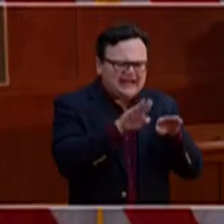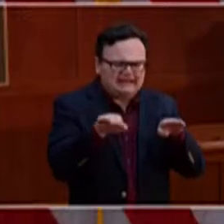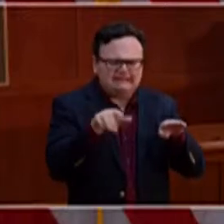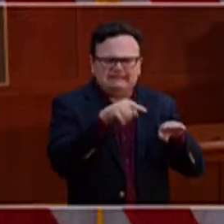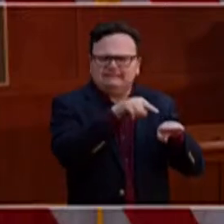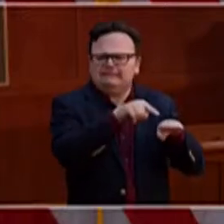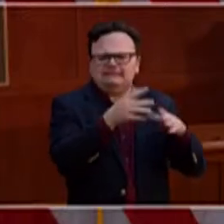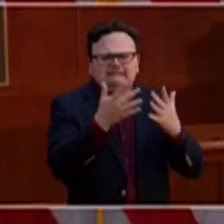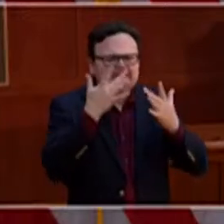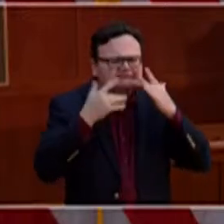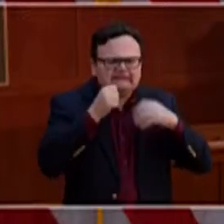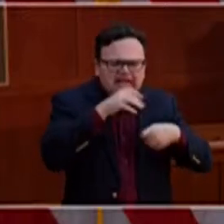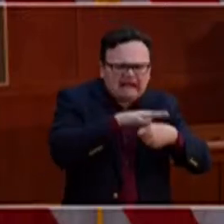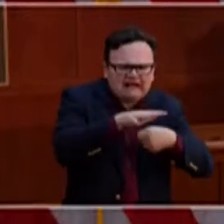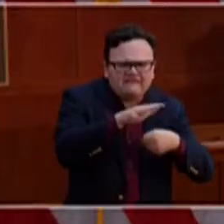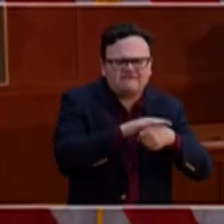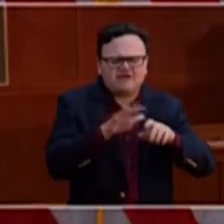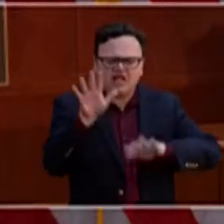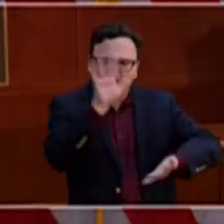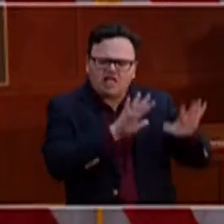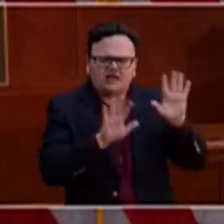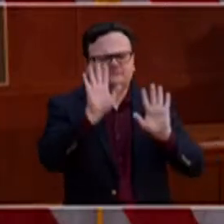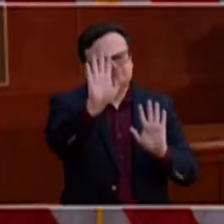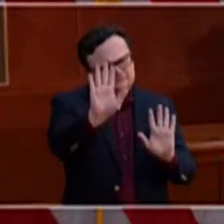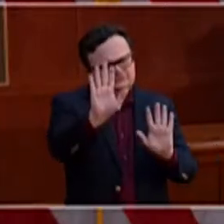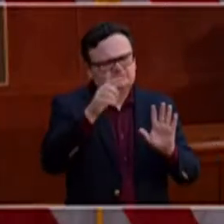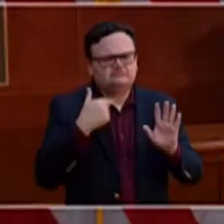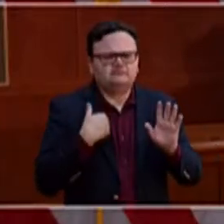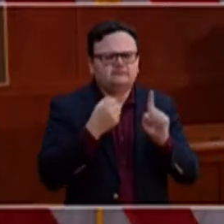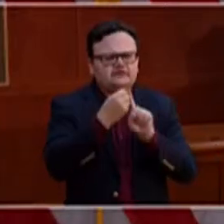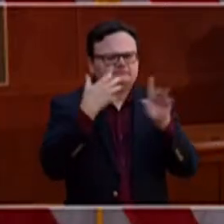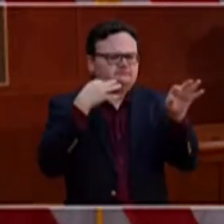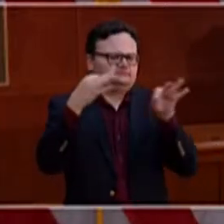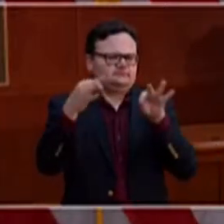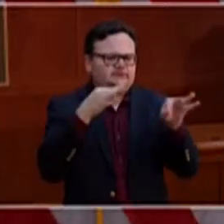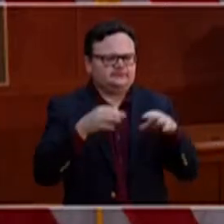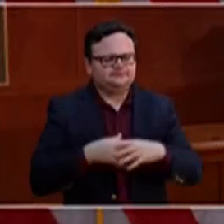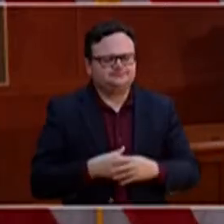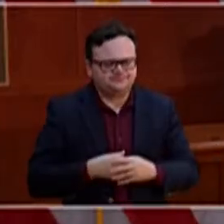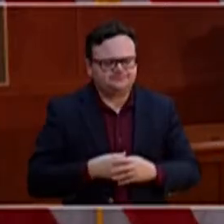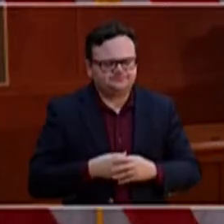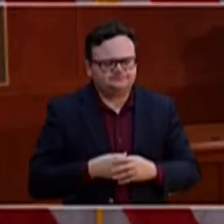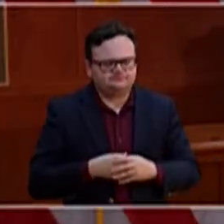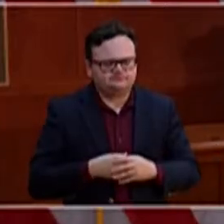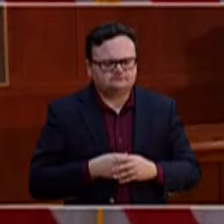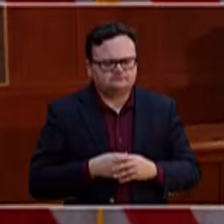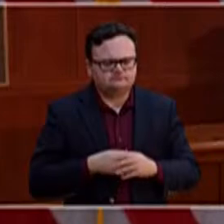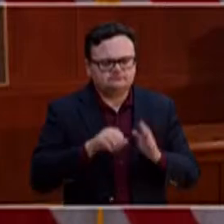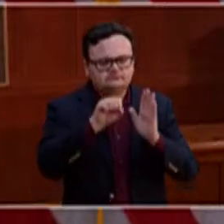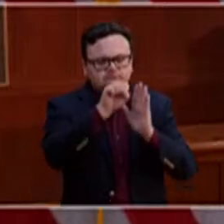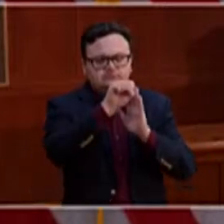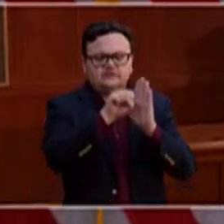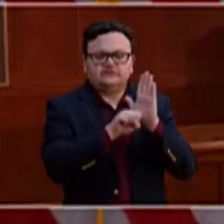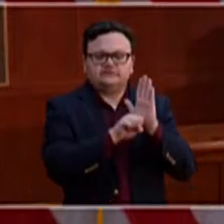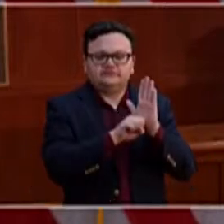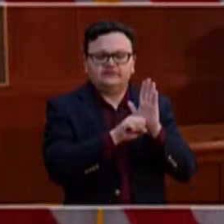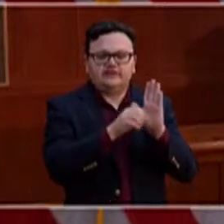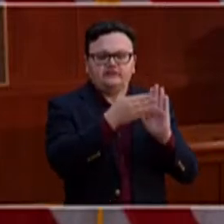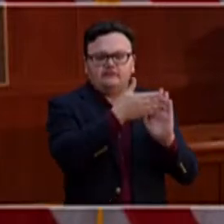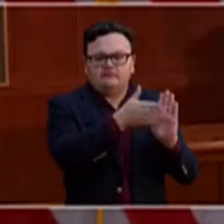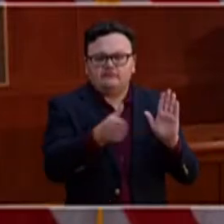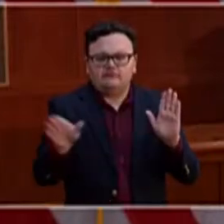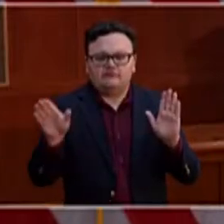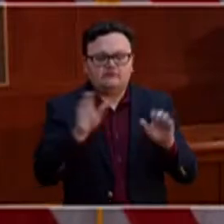explain how some of this works. So the big picture item is this morning's census is that statewide 24% of